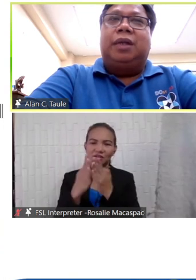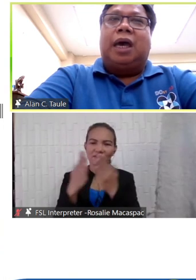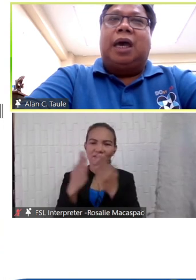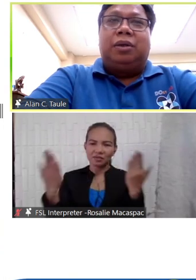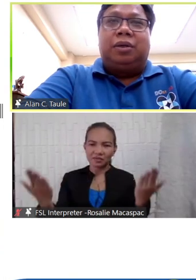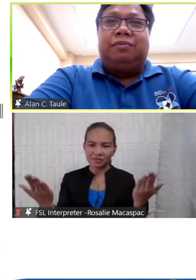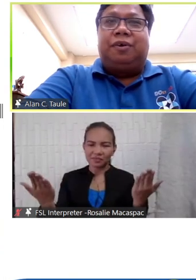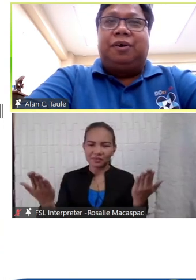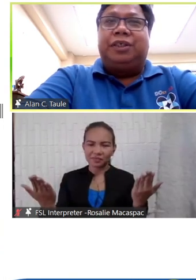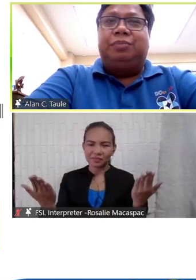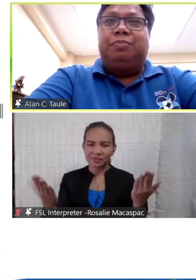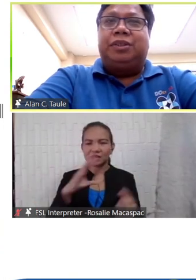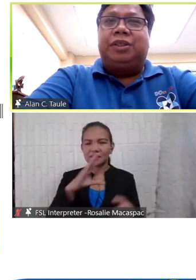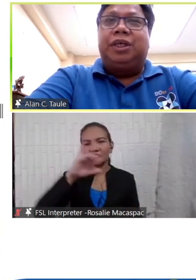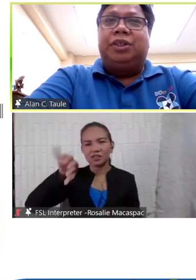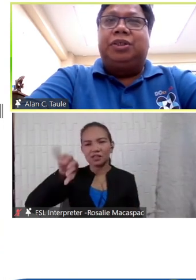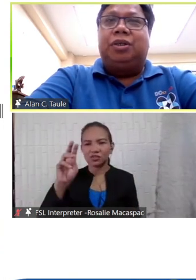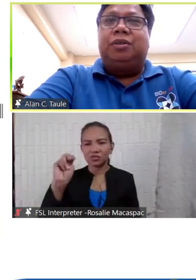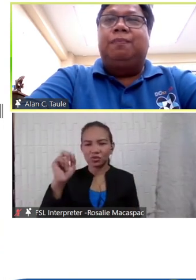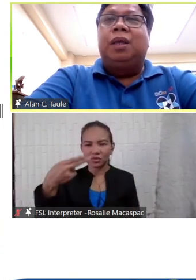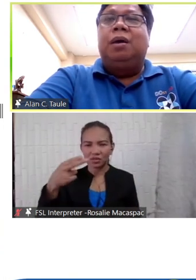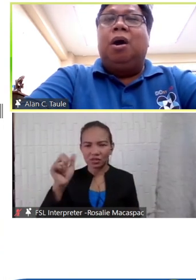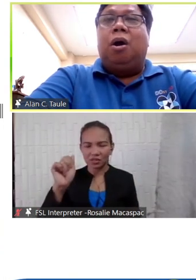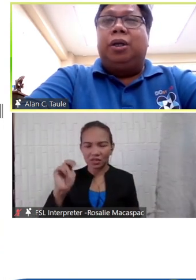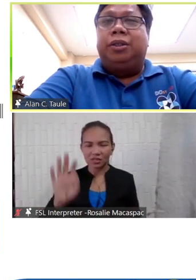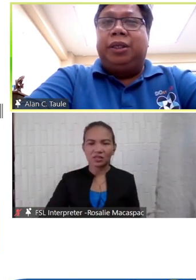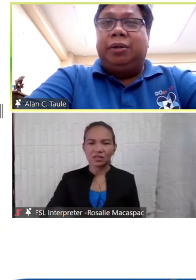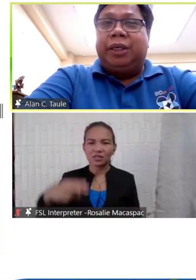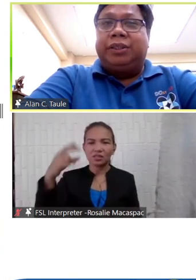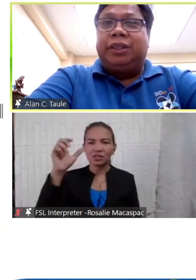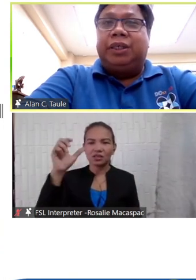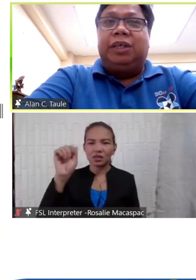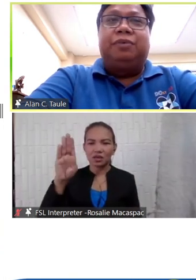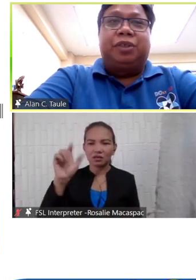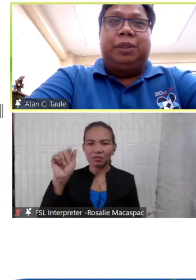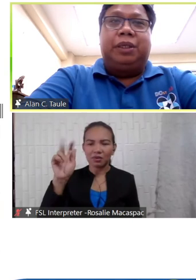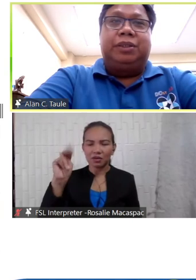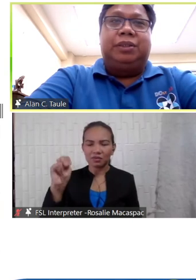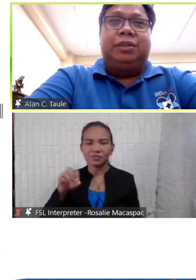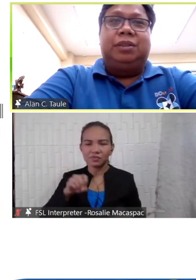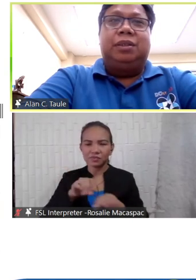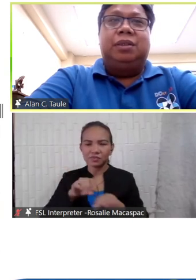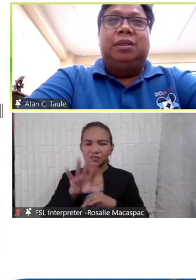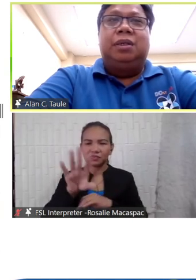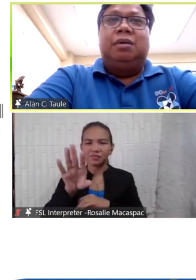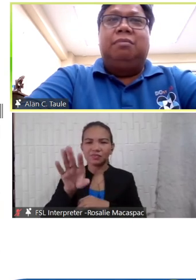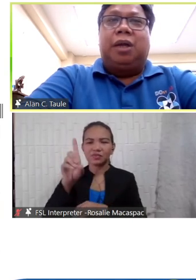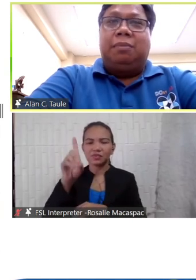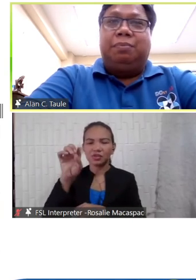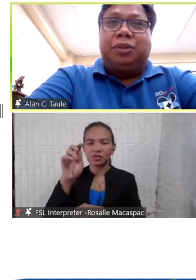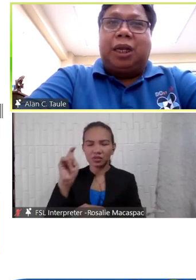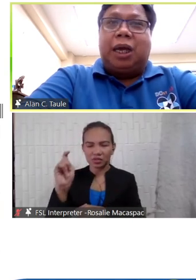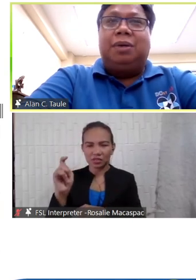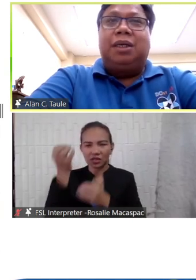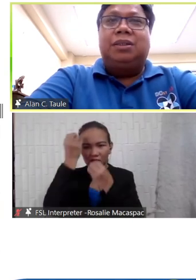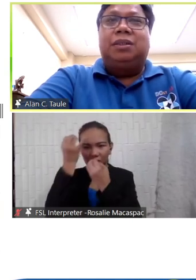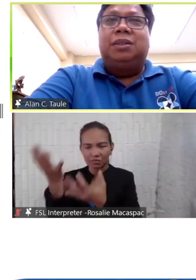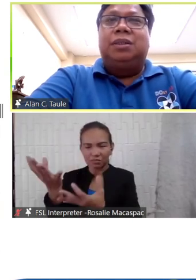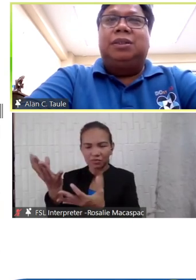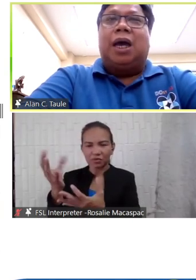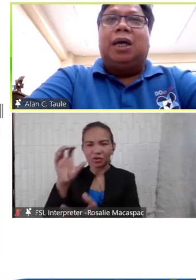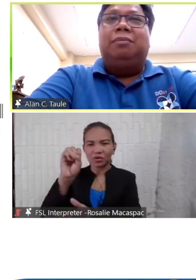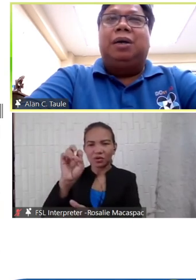Jonathan Abalon for his presentation on DOST InfoServilis. Marami pong